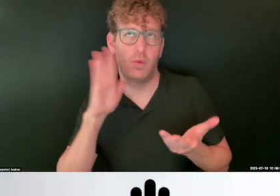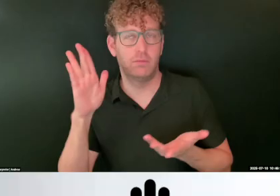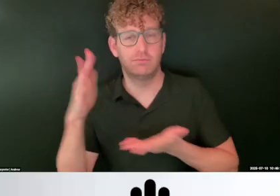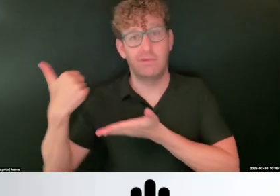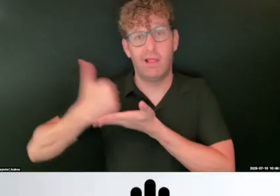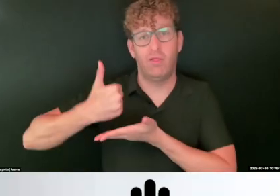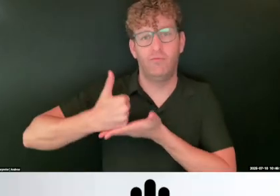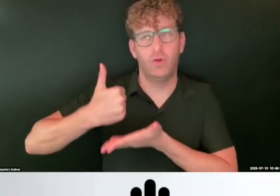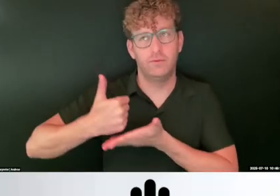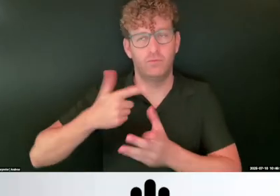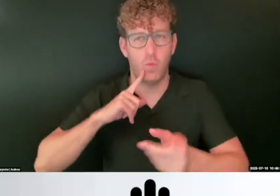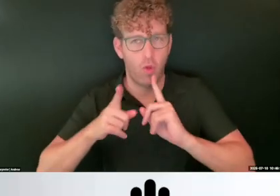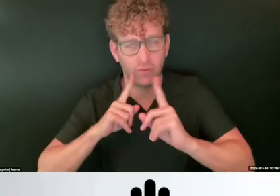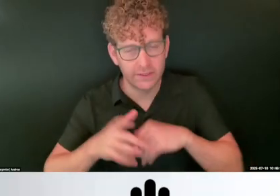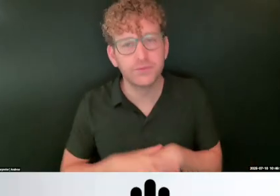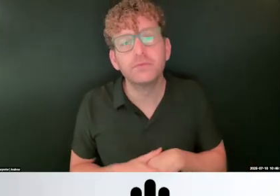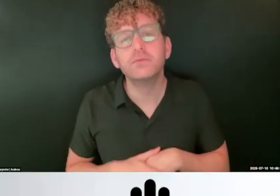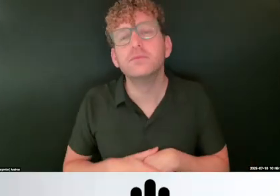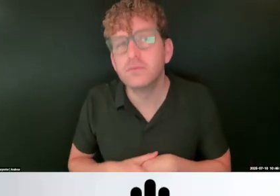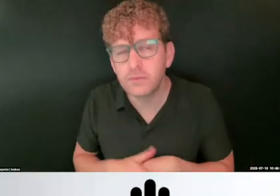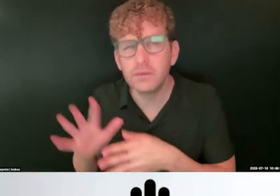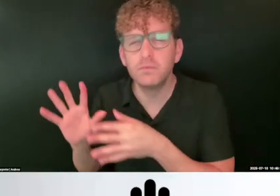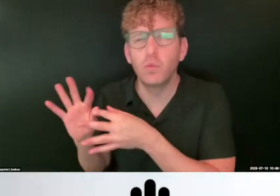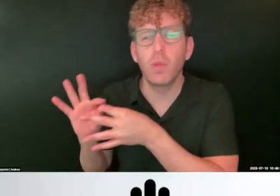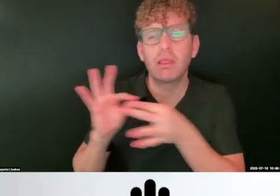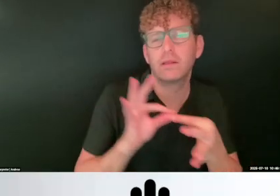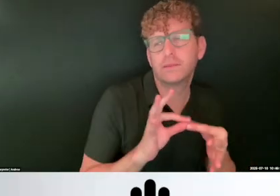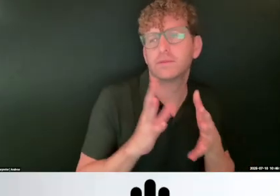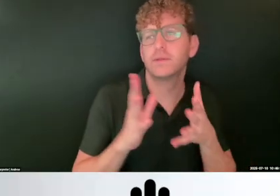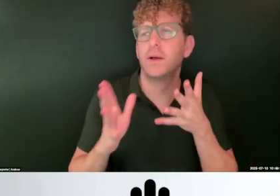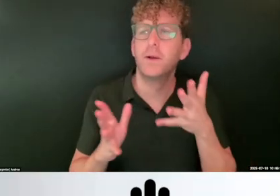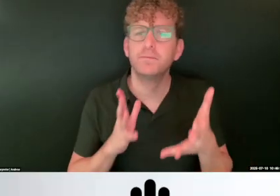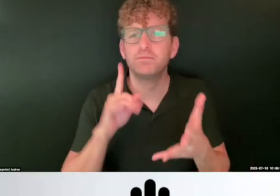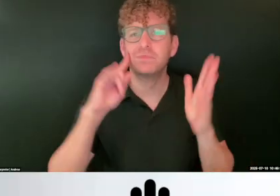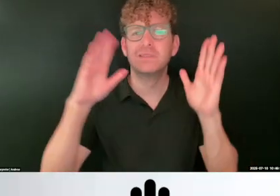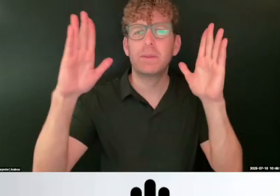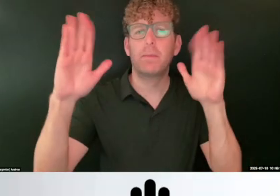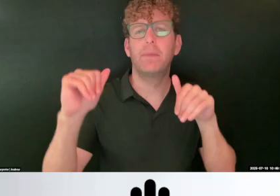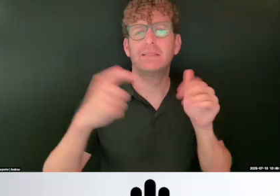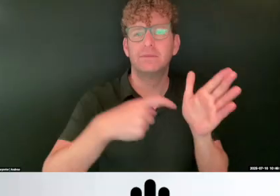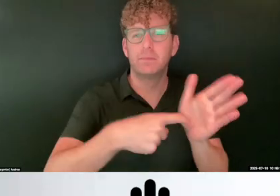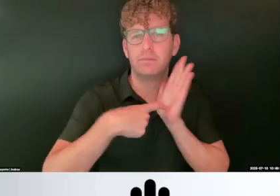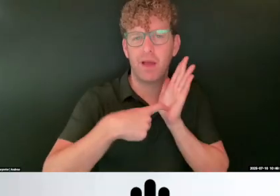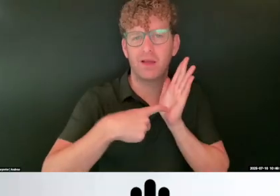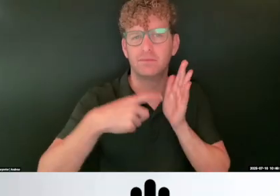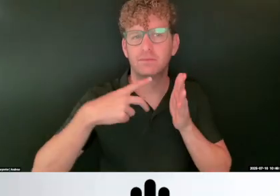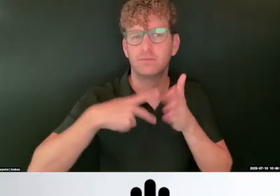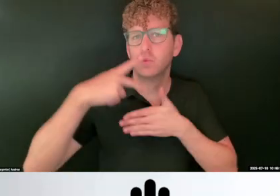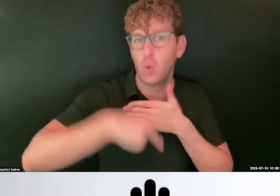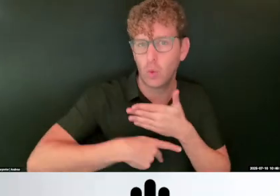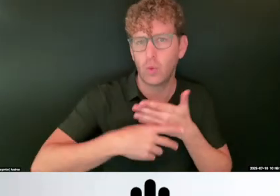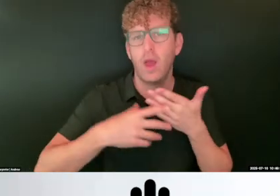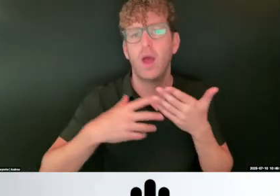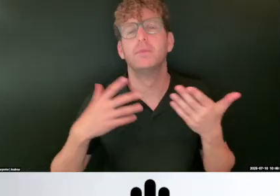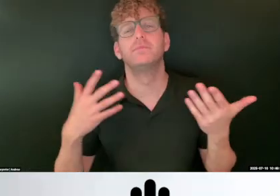of the expected demand on the programs, one thing that I think should be considered too is